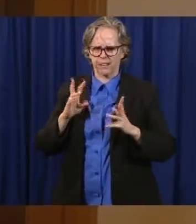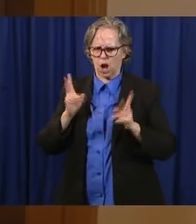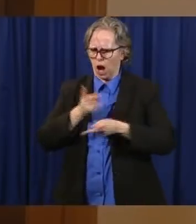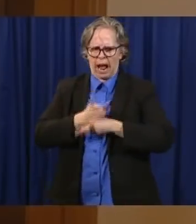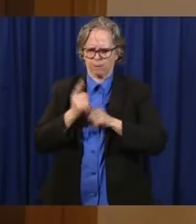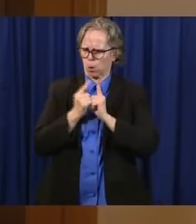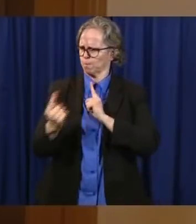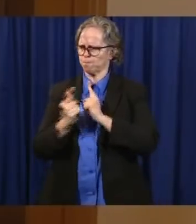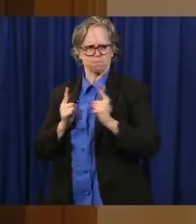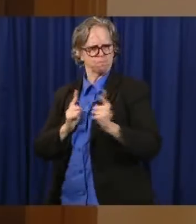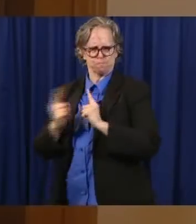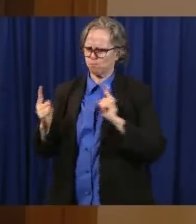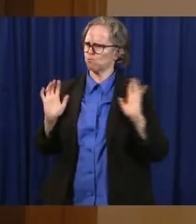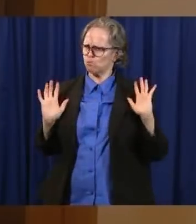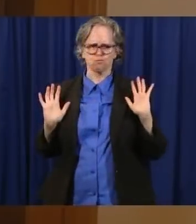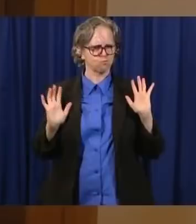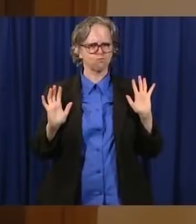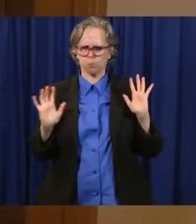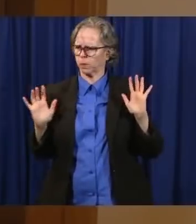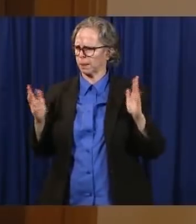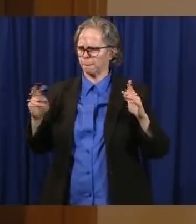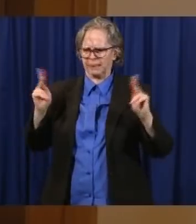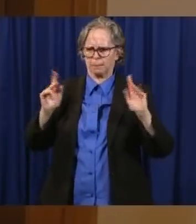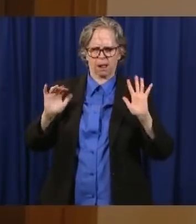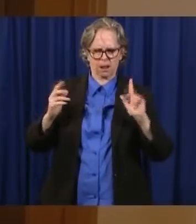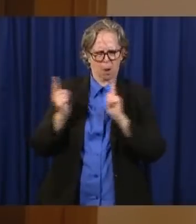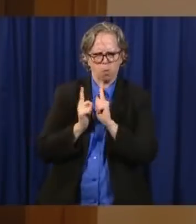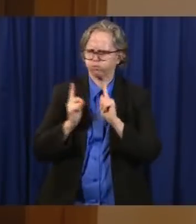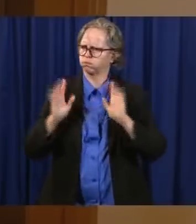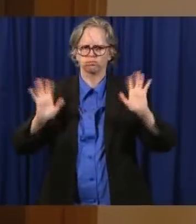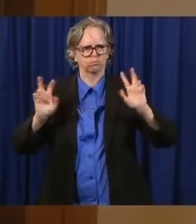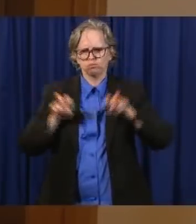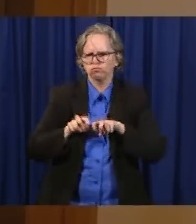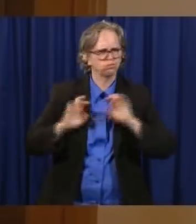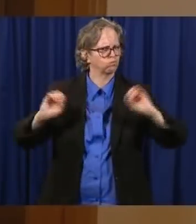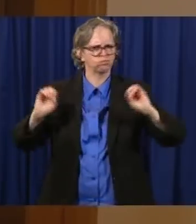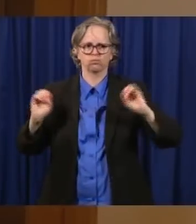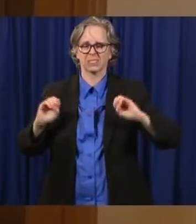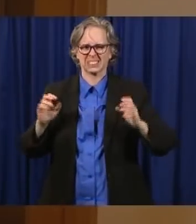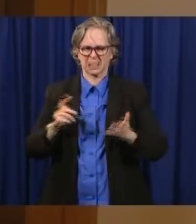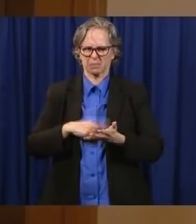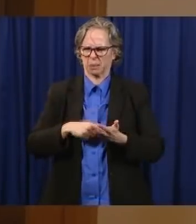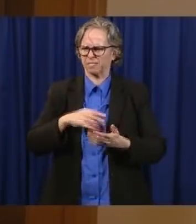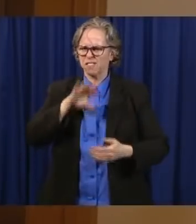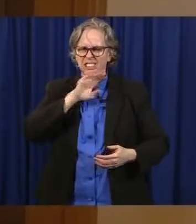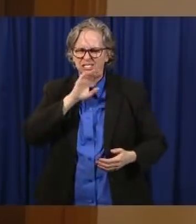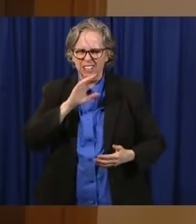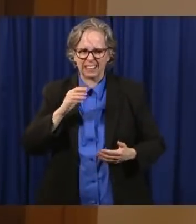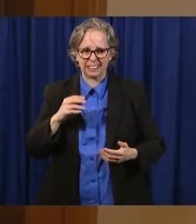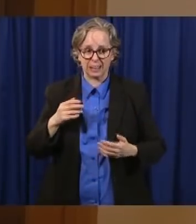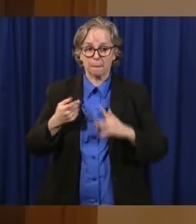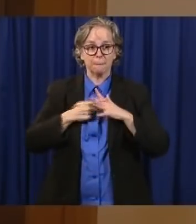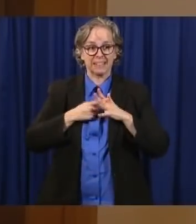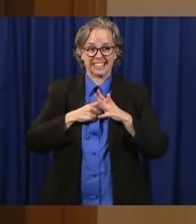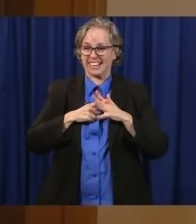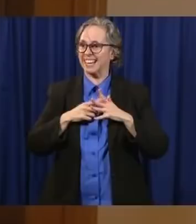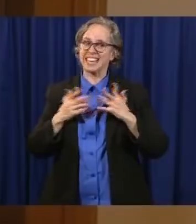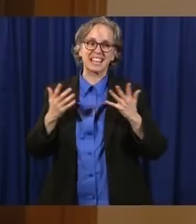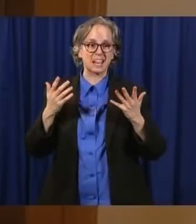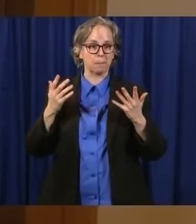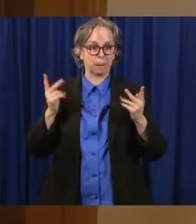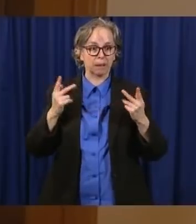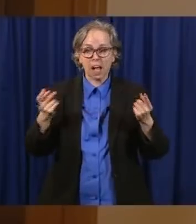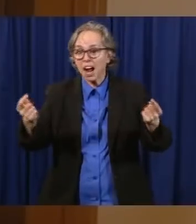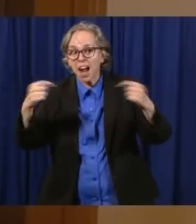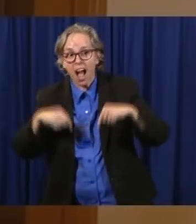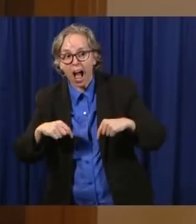and sometimes it's frustrating. In the beginning, we were able to have people come join us. So we're going to take the chance to take